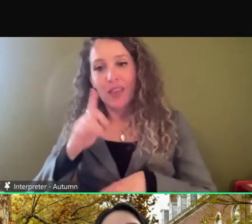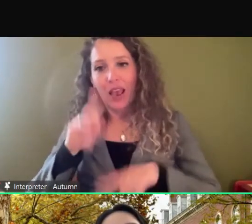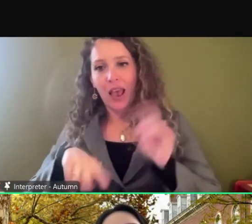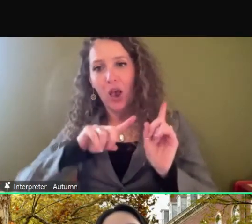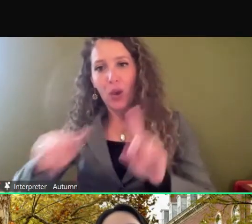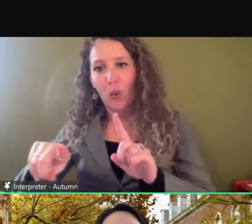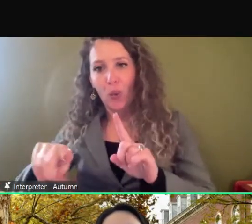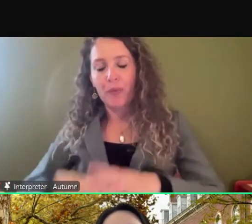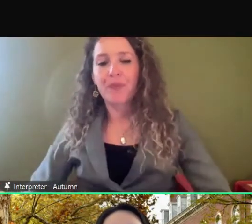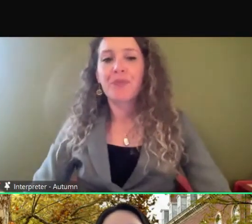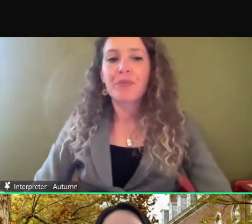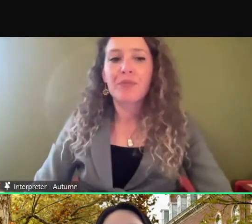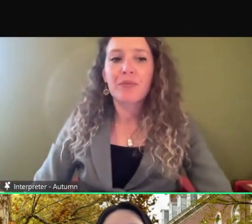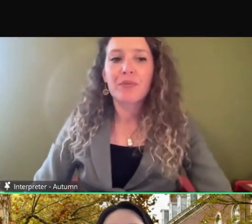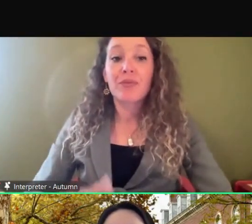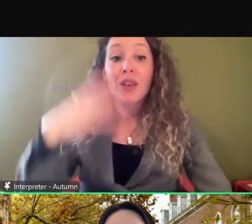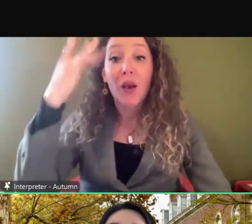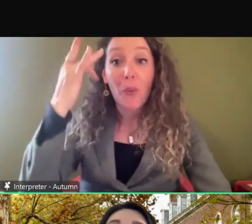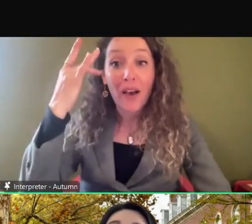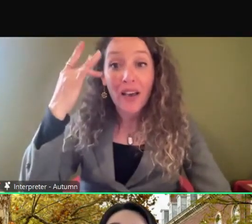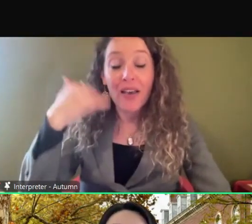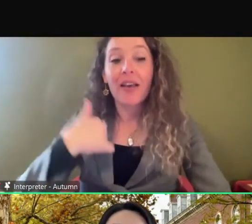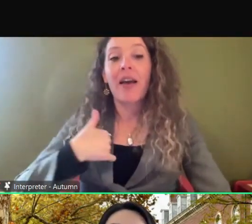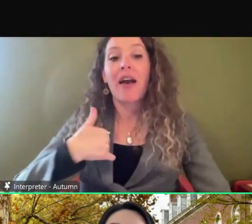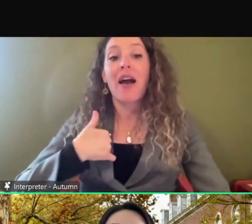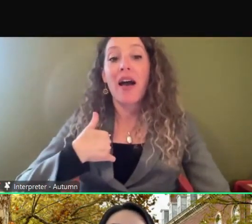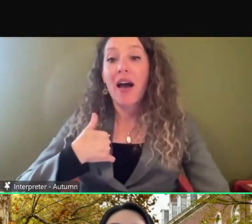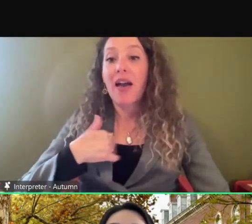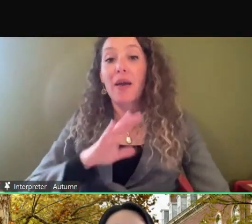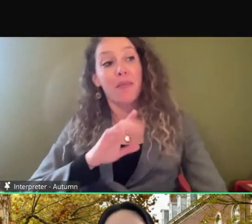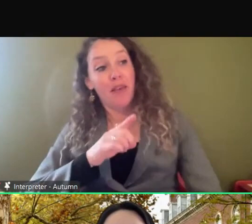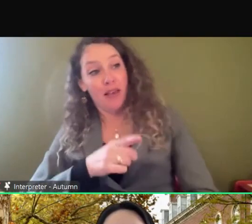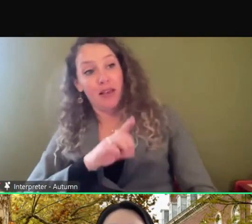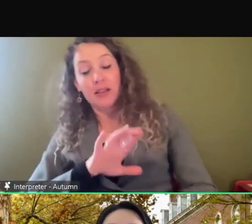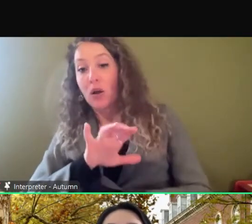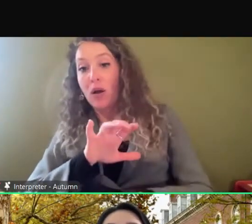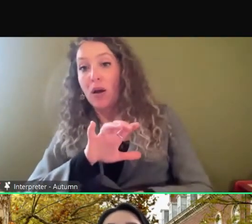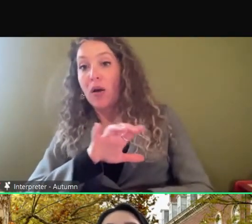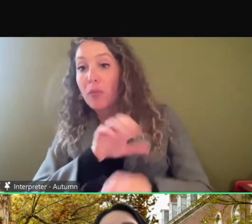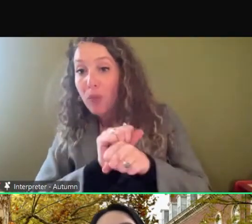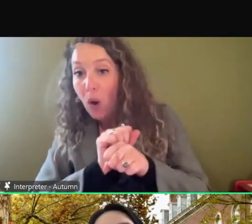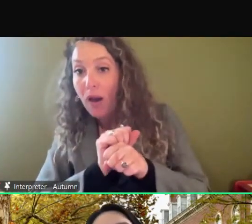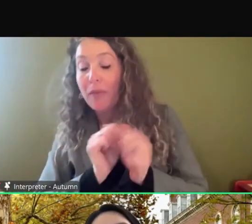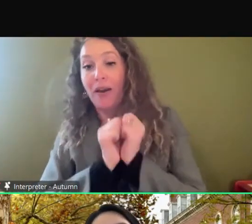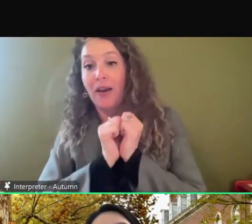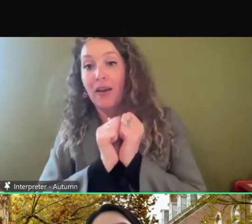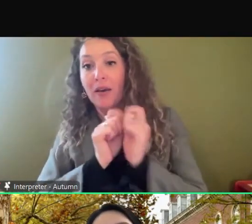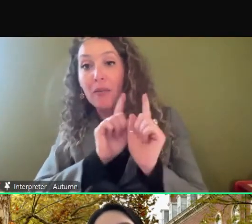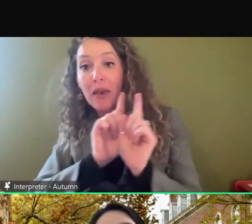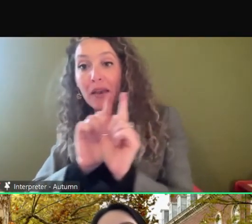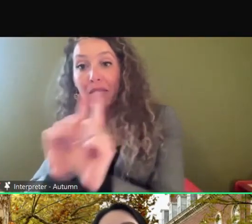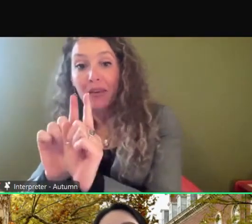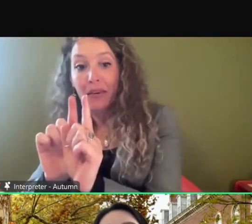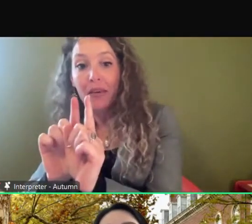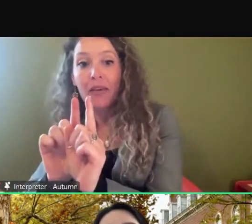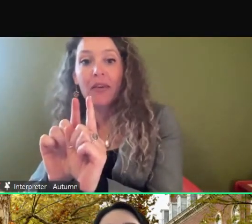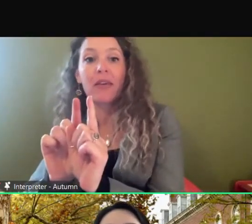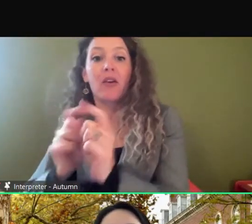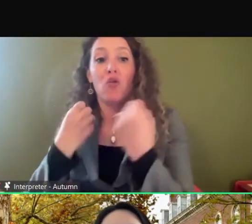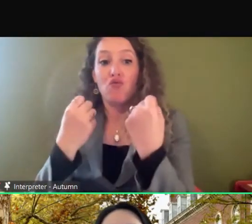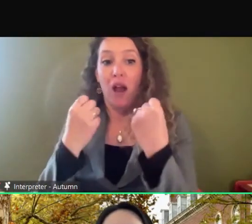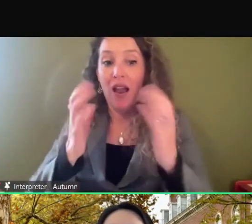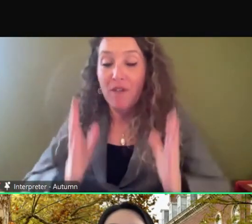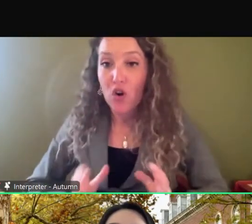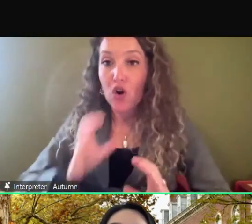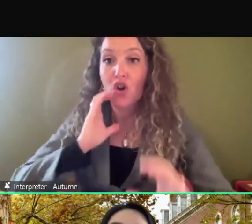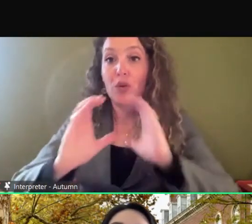That's because I serve as his appointment companion, driver, and communication bridge, roles